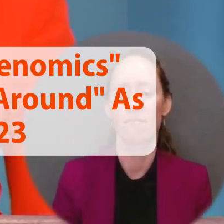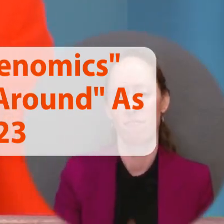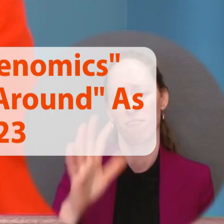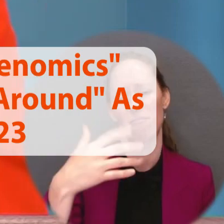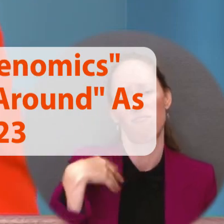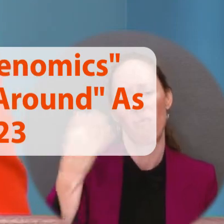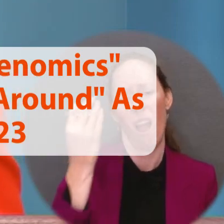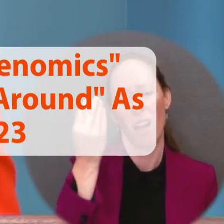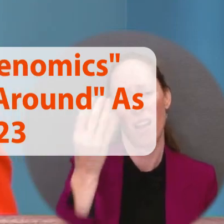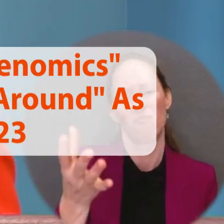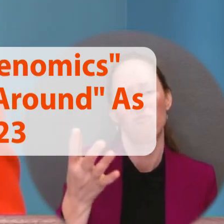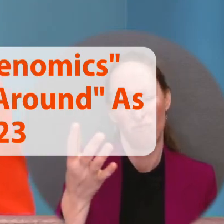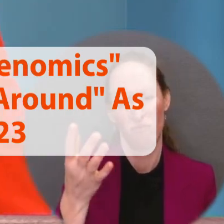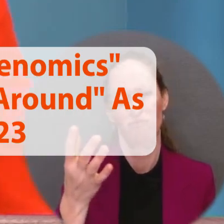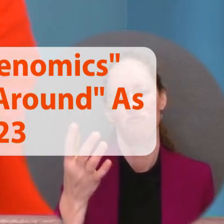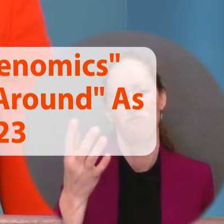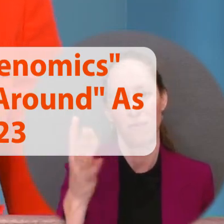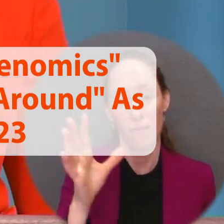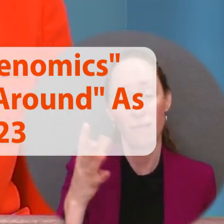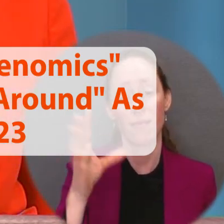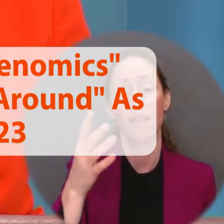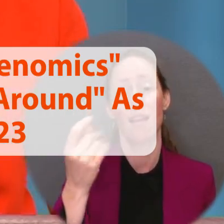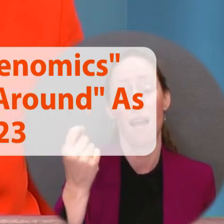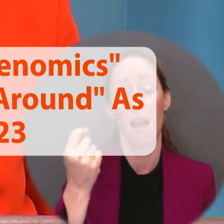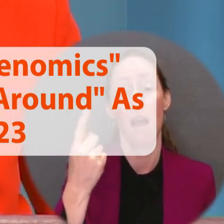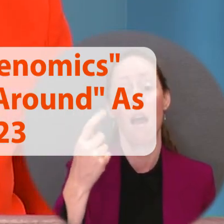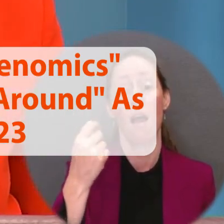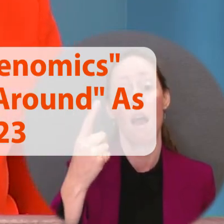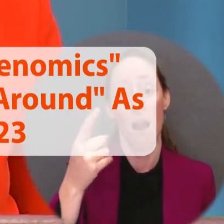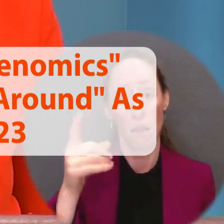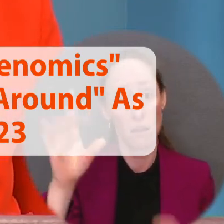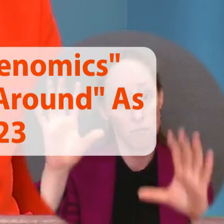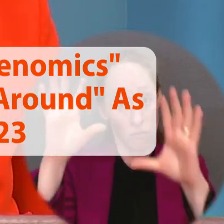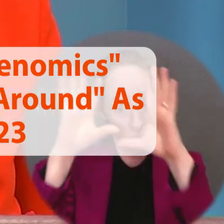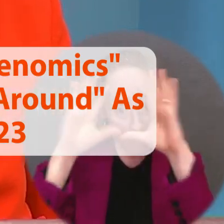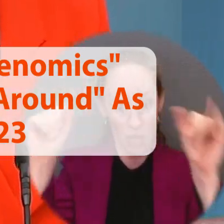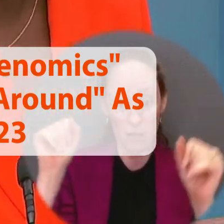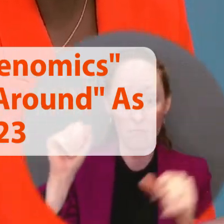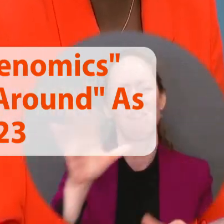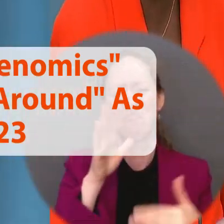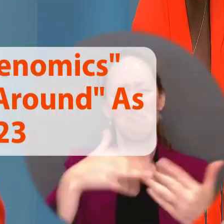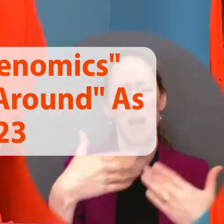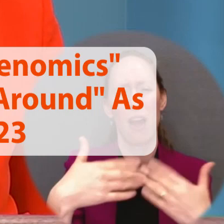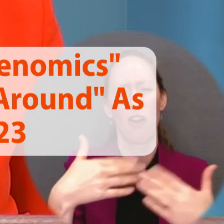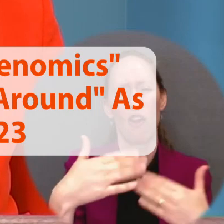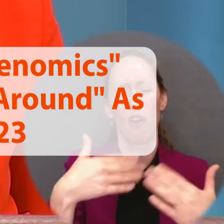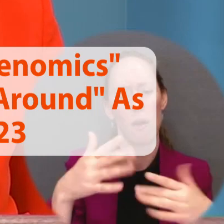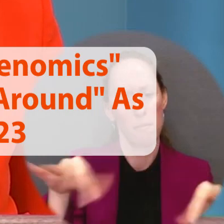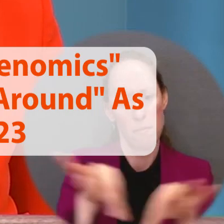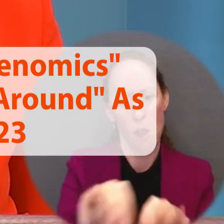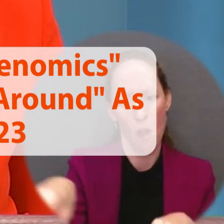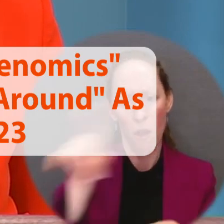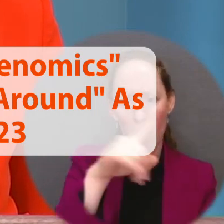this. The president, it doesn't matter where the president decides to give a speech, right? For him, it is.